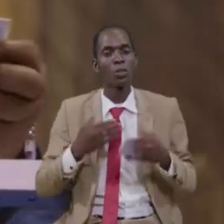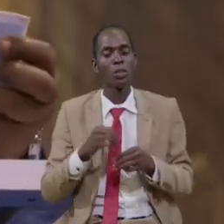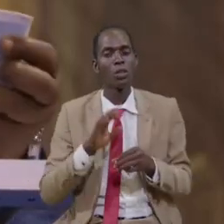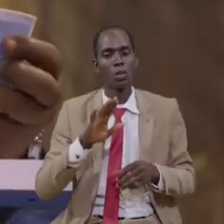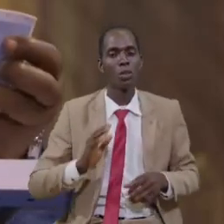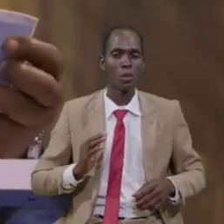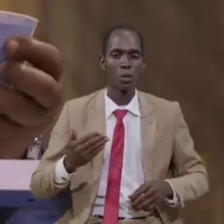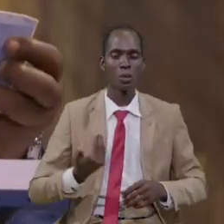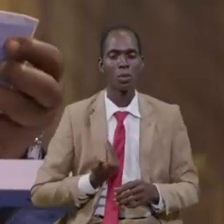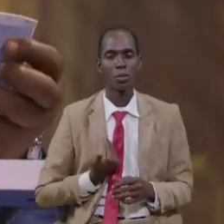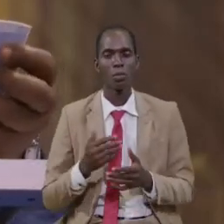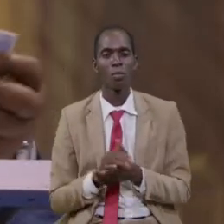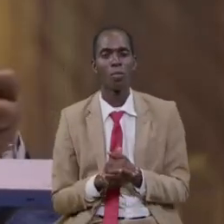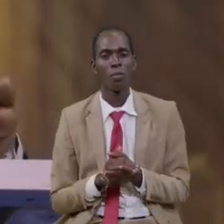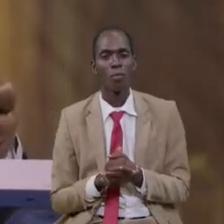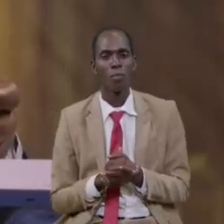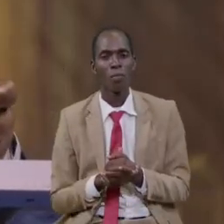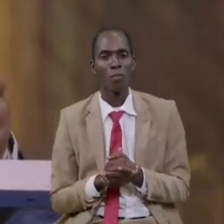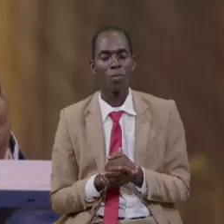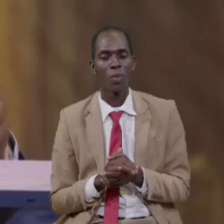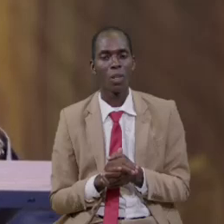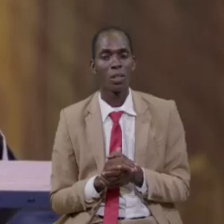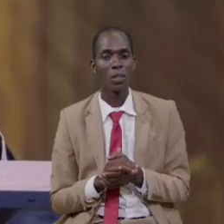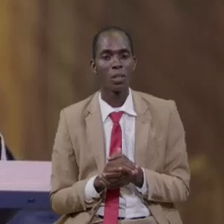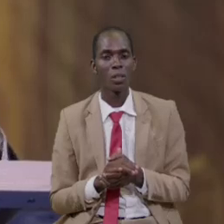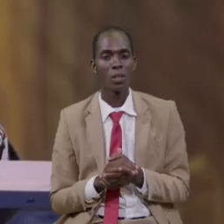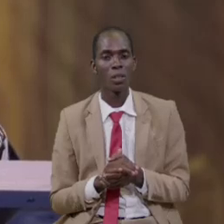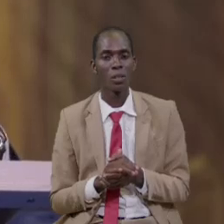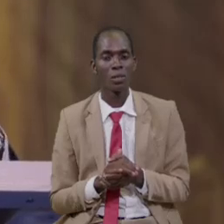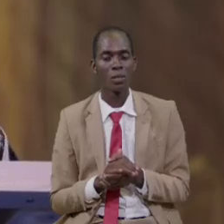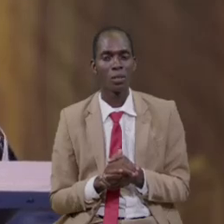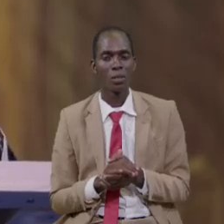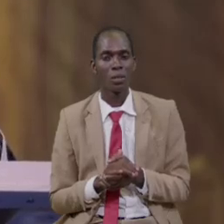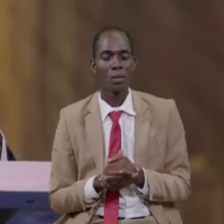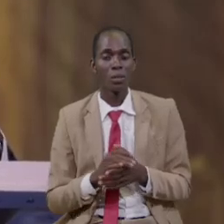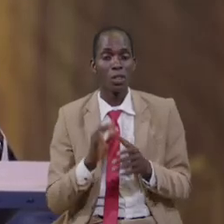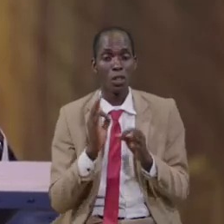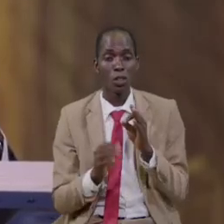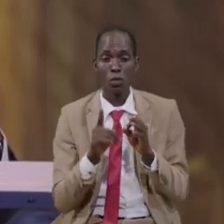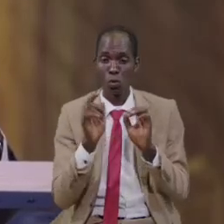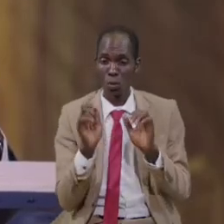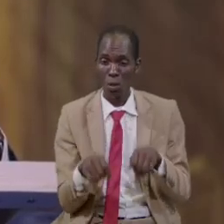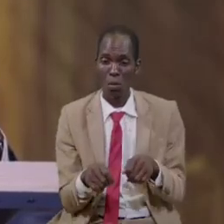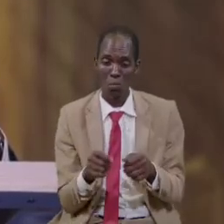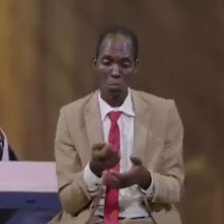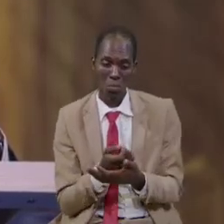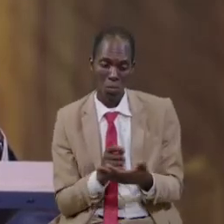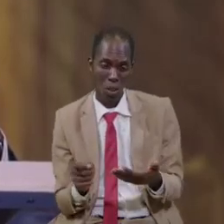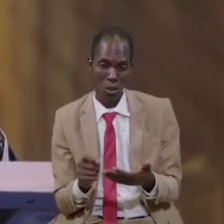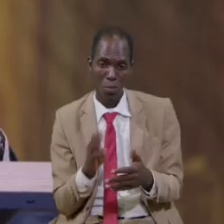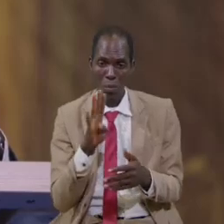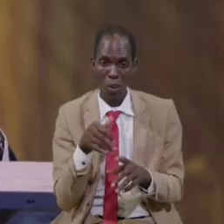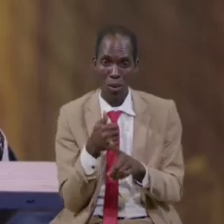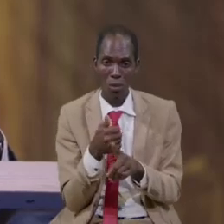the details as they request from you. If you can write, collect the forms and write. If you